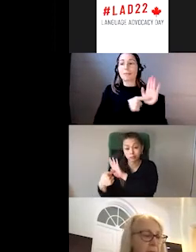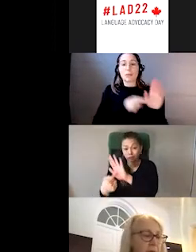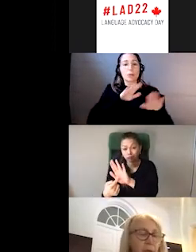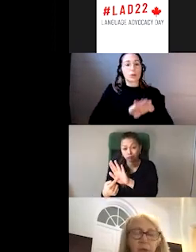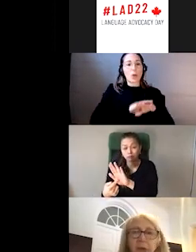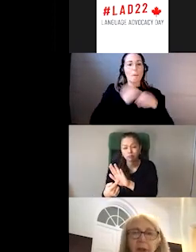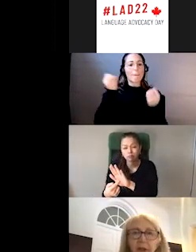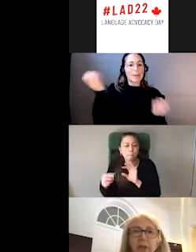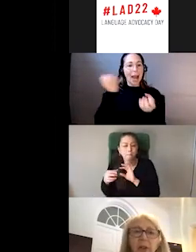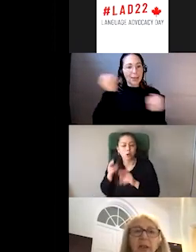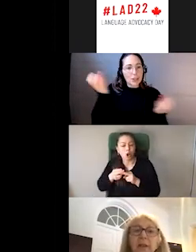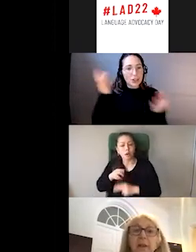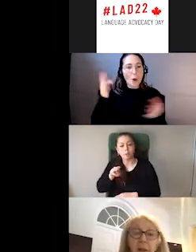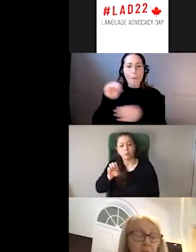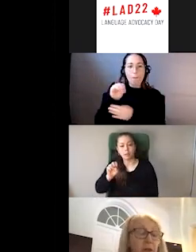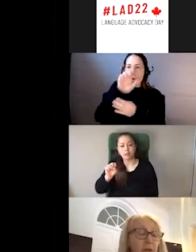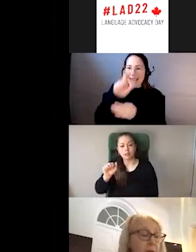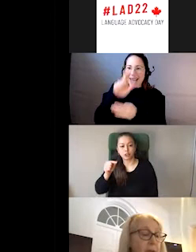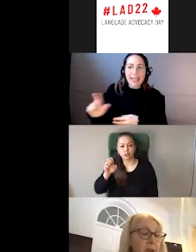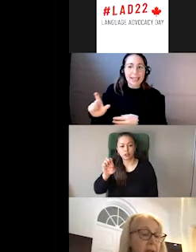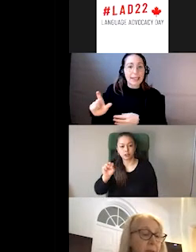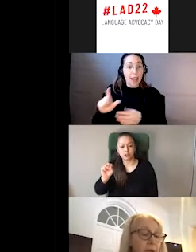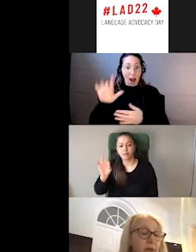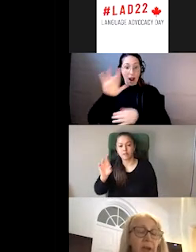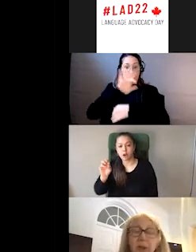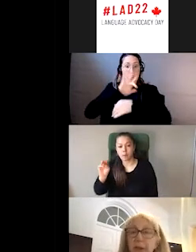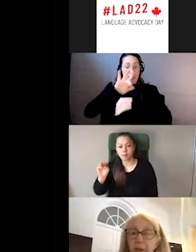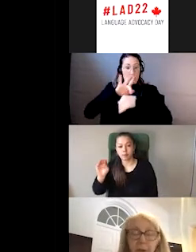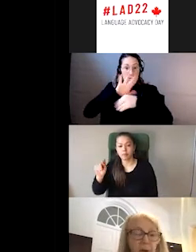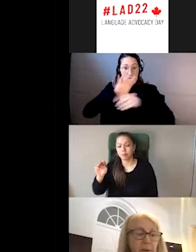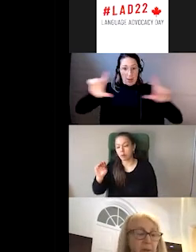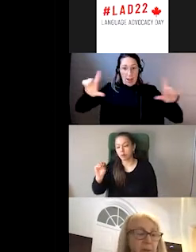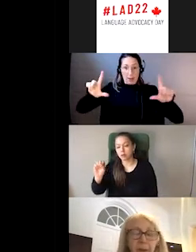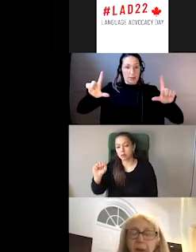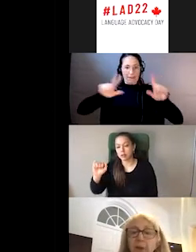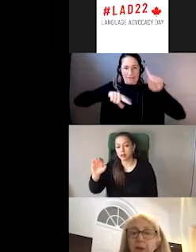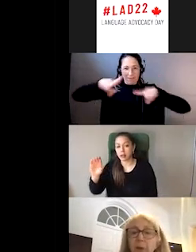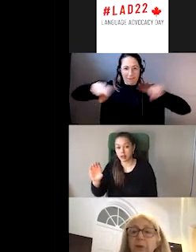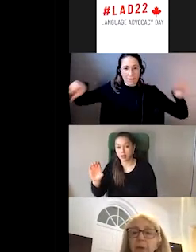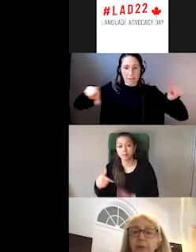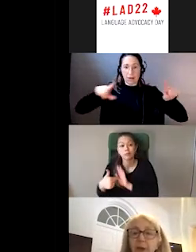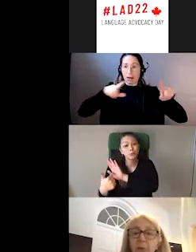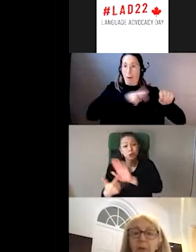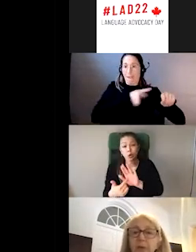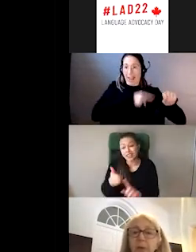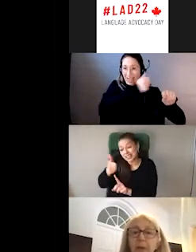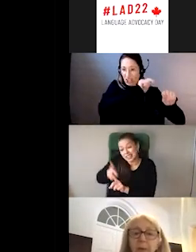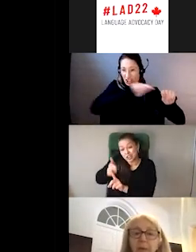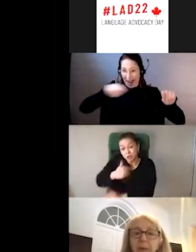map shows the variation in the largest 3 languages in each province. So, for